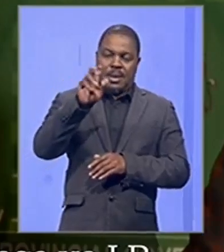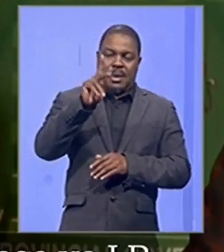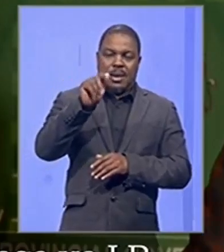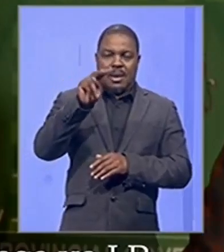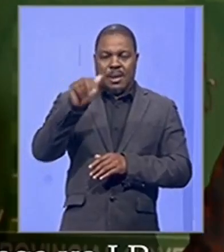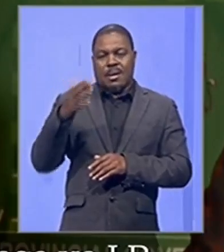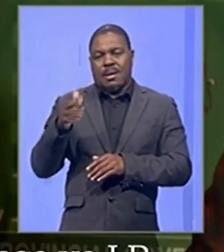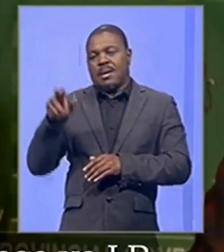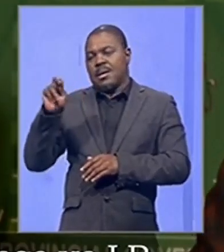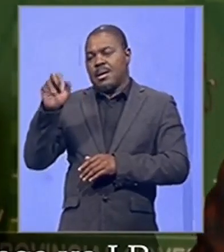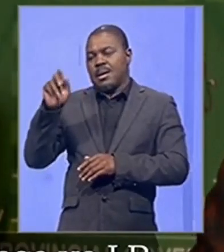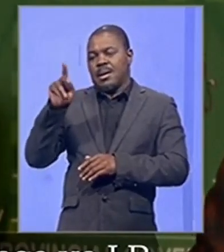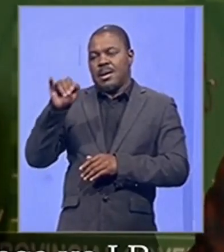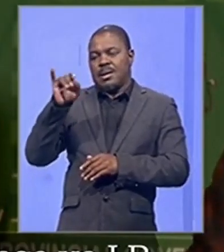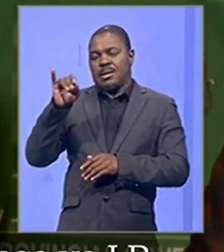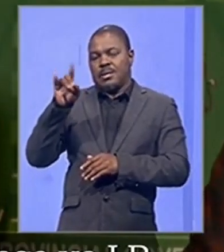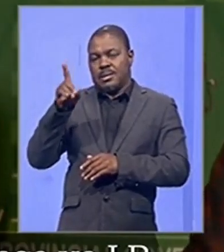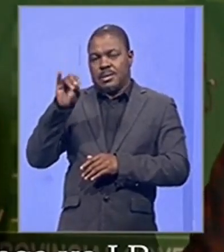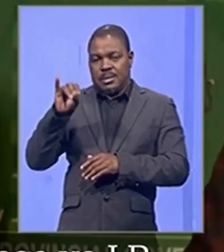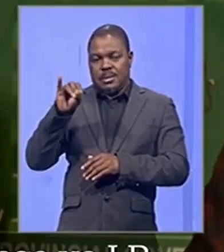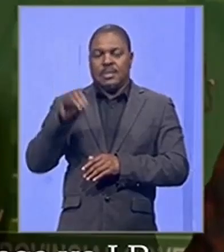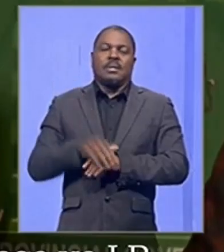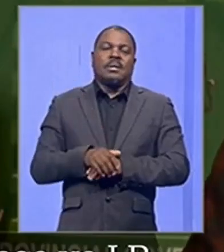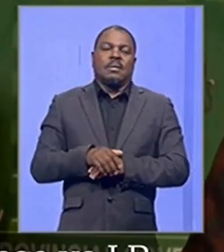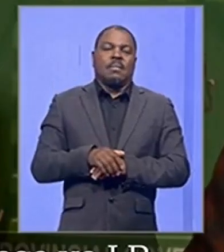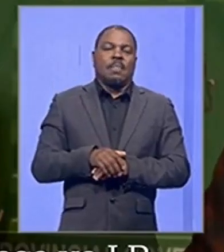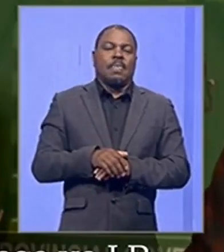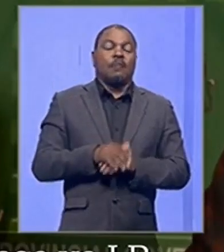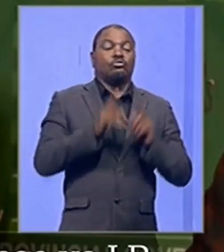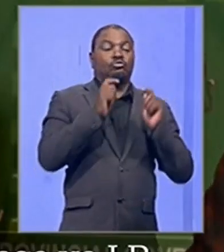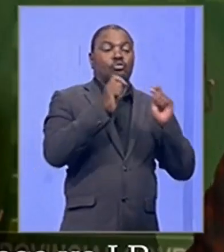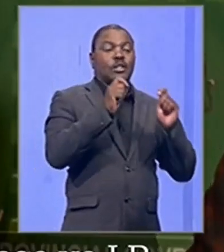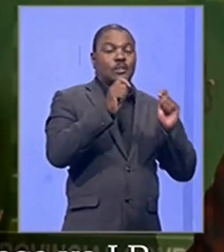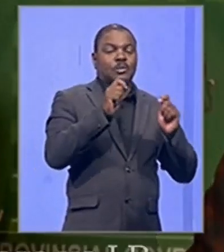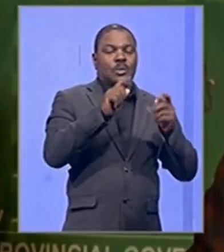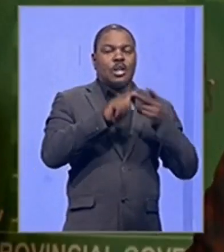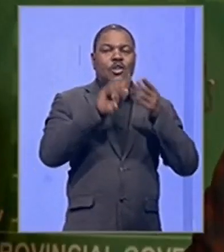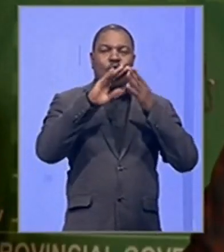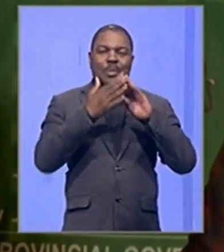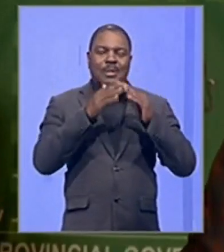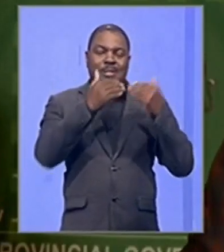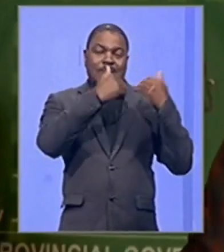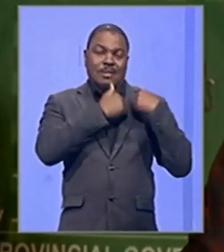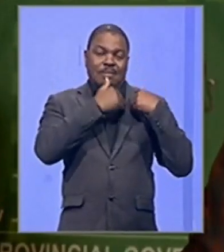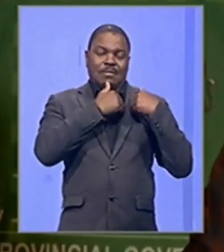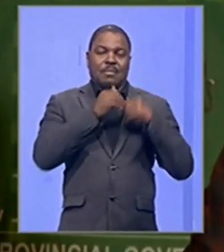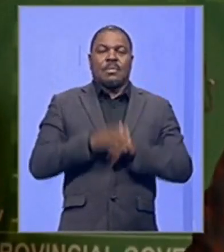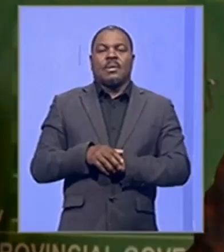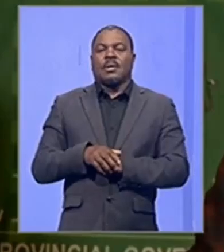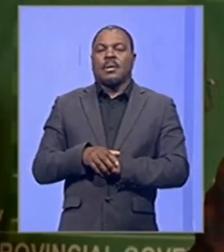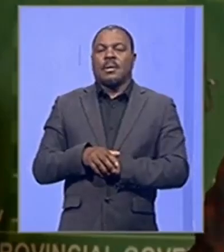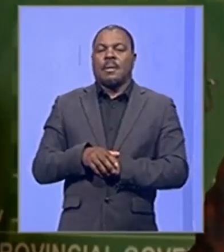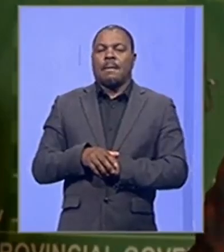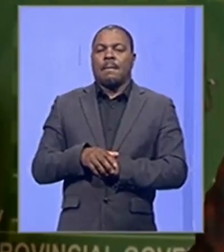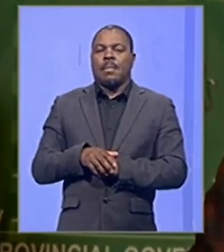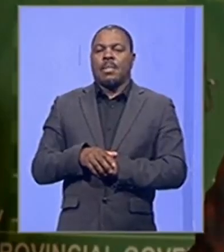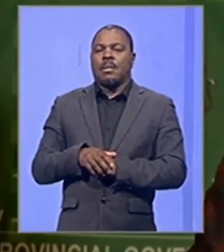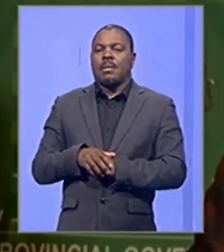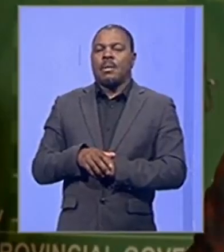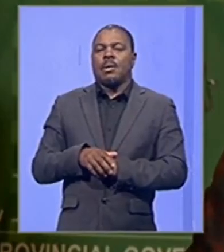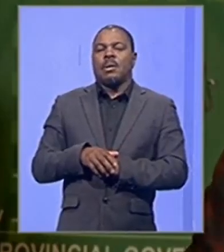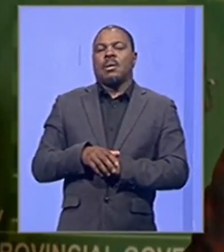Nakedi Grace Svan. Department of Transport and Community Safety, Manana